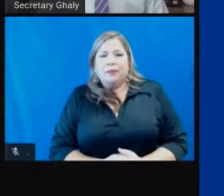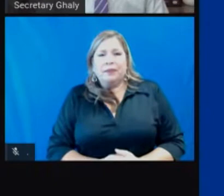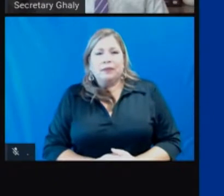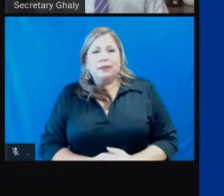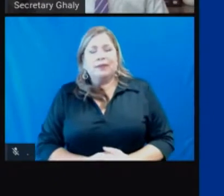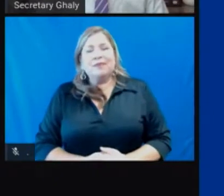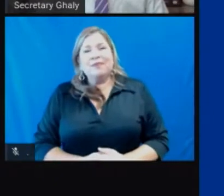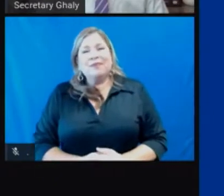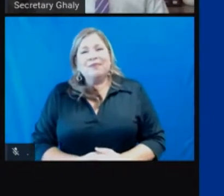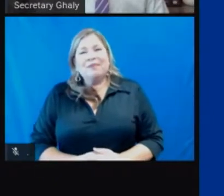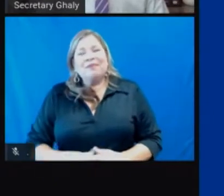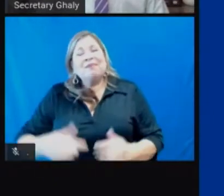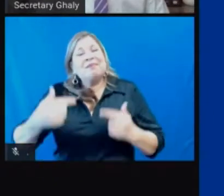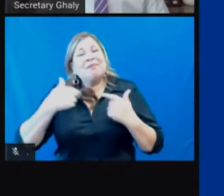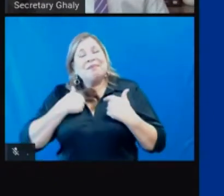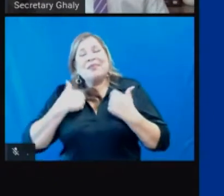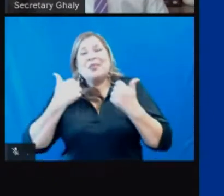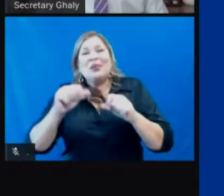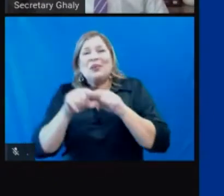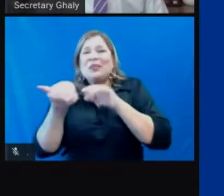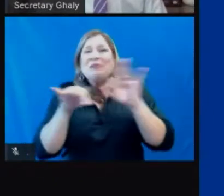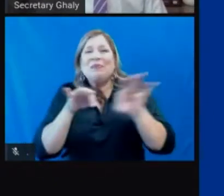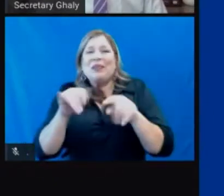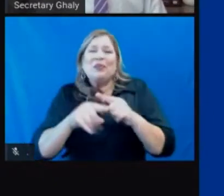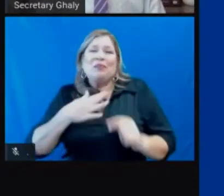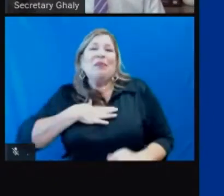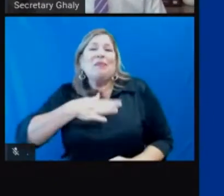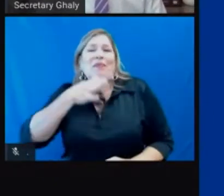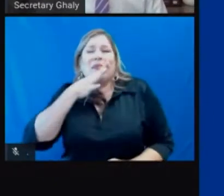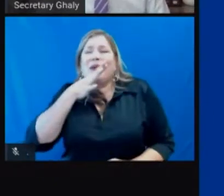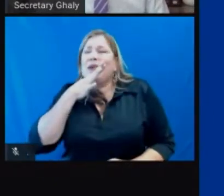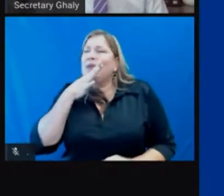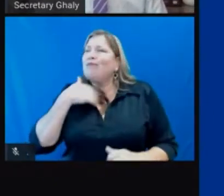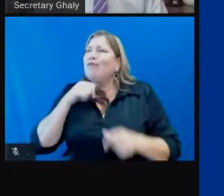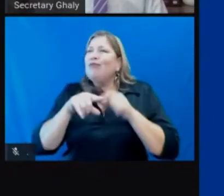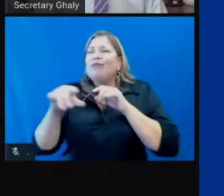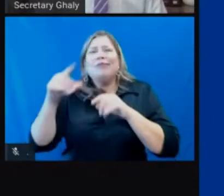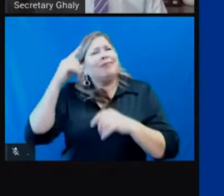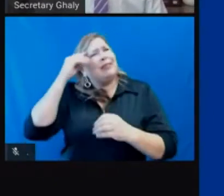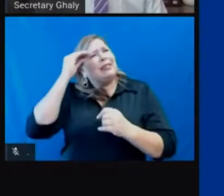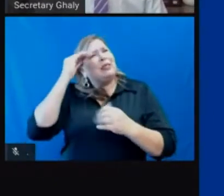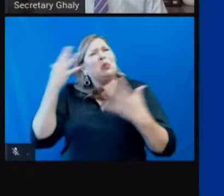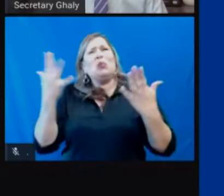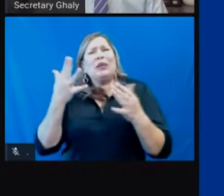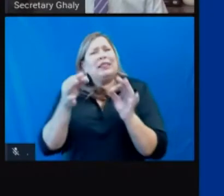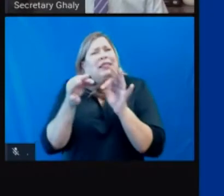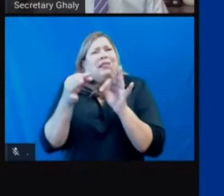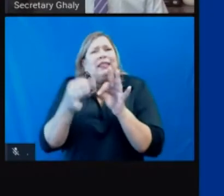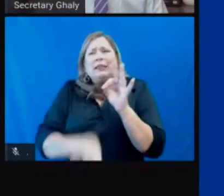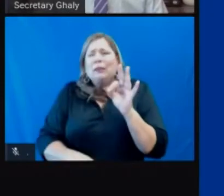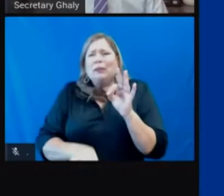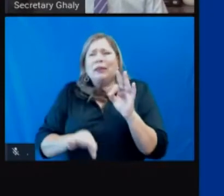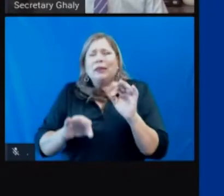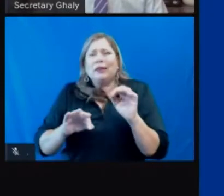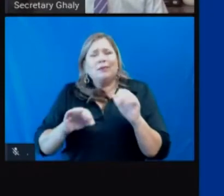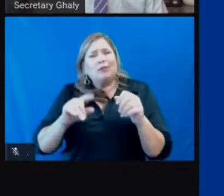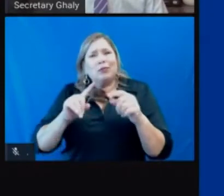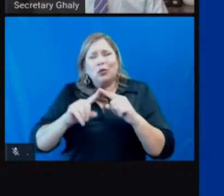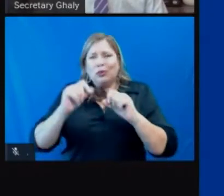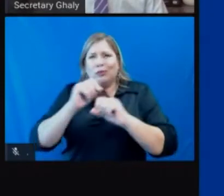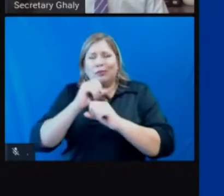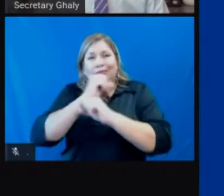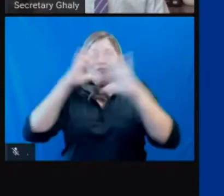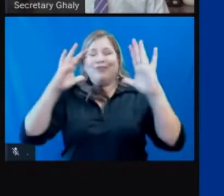mother here in California, I was thinking about a simple way and almost an equation to understand how we can calculate your risk